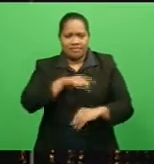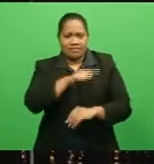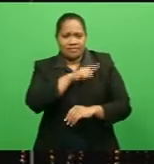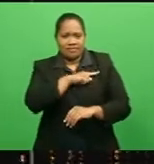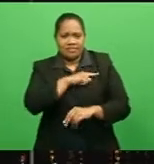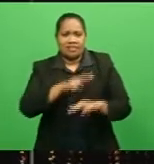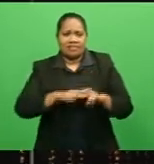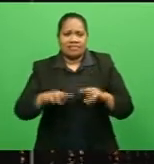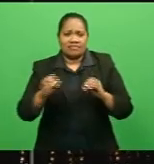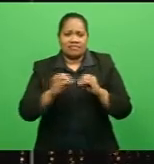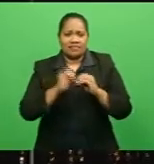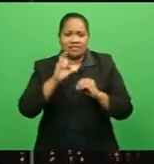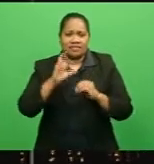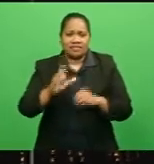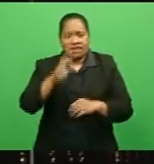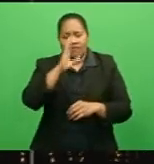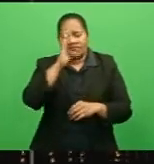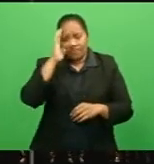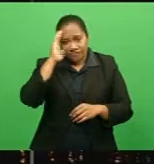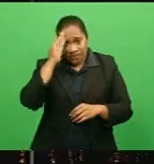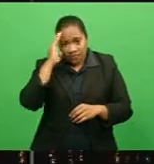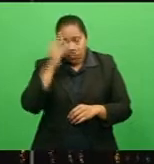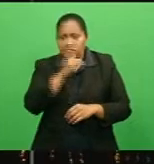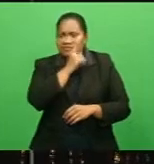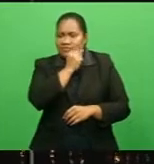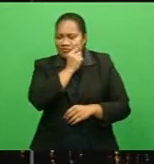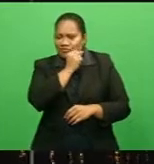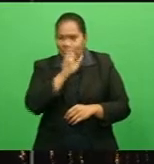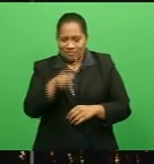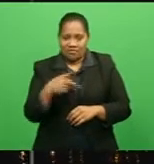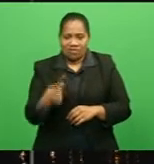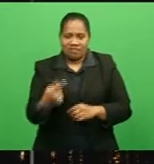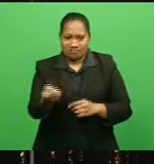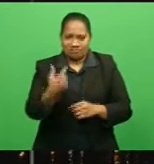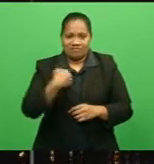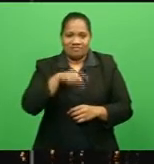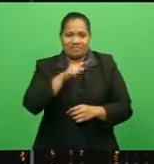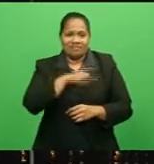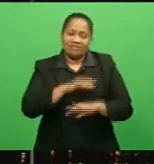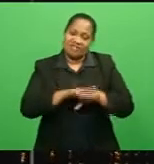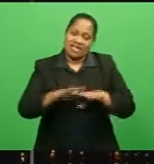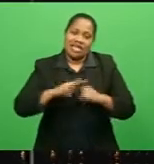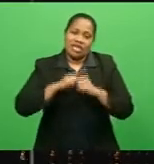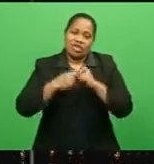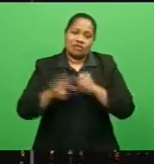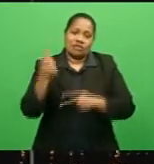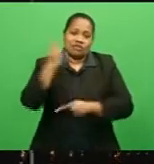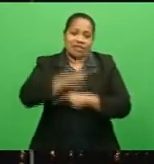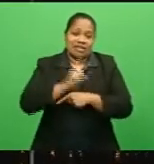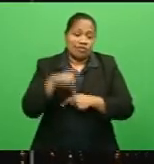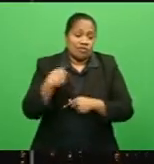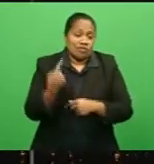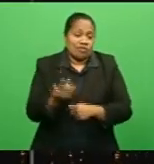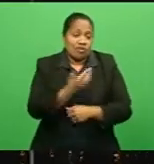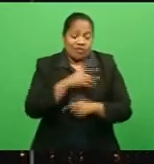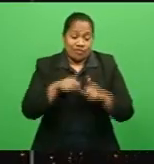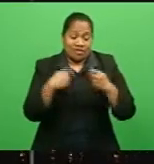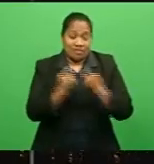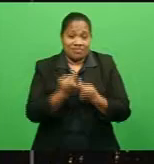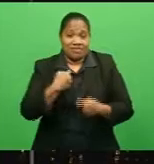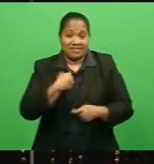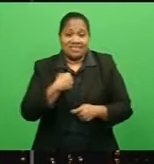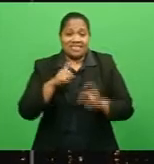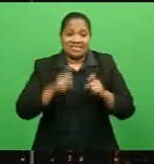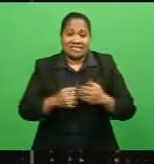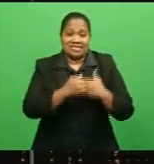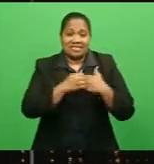fbcnews@fbc.com.fj, via Facebook page FBC News and our Twitter page at FBC_news. That's your news for tonight. Until tomorrow, from the team and I, stay safe,